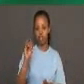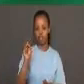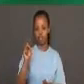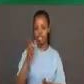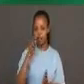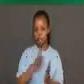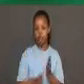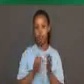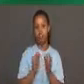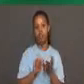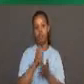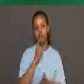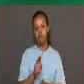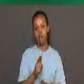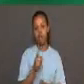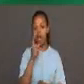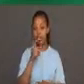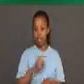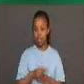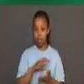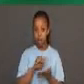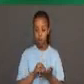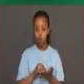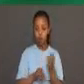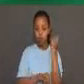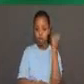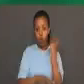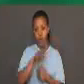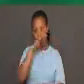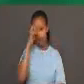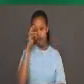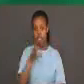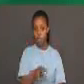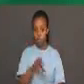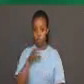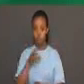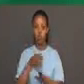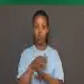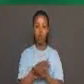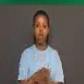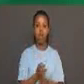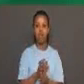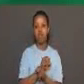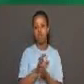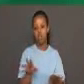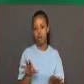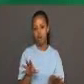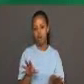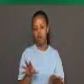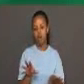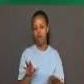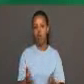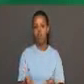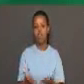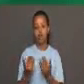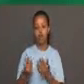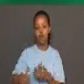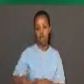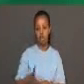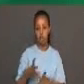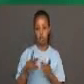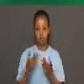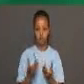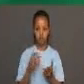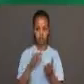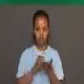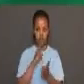Once the minerals are absorbed by the root, they are distributed to the rest of the plant